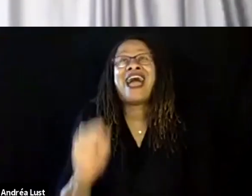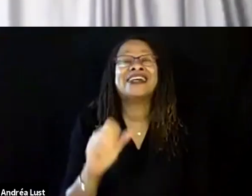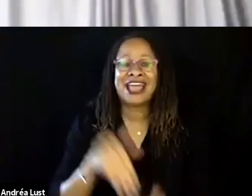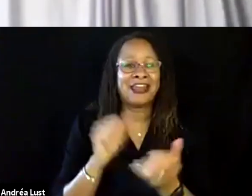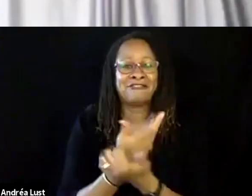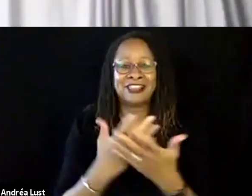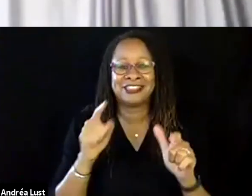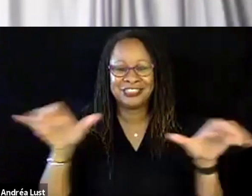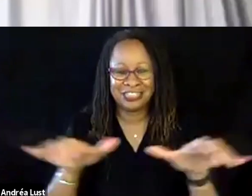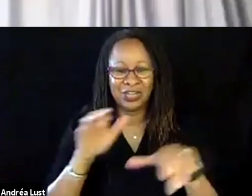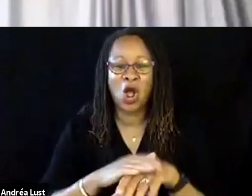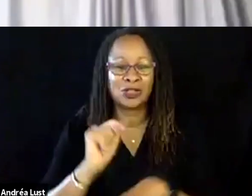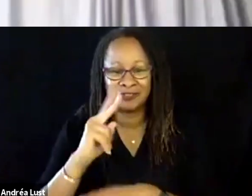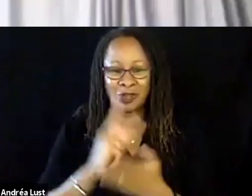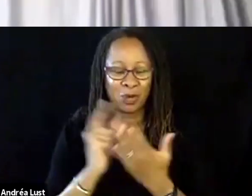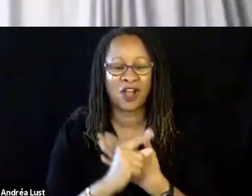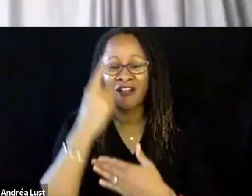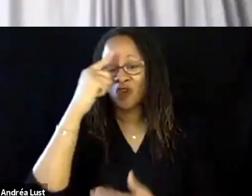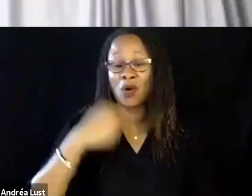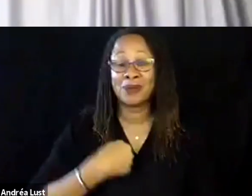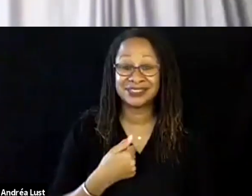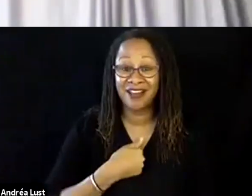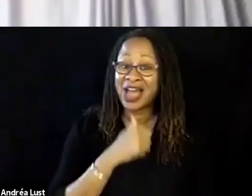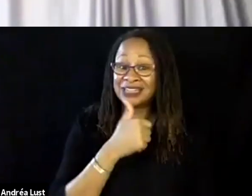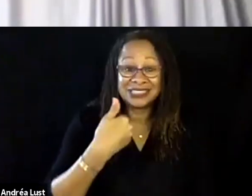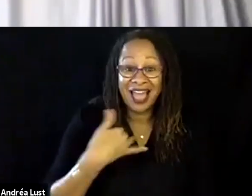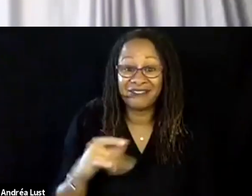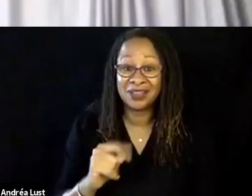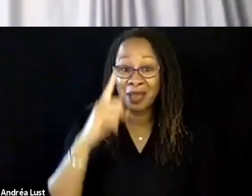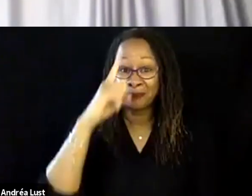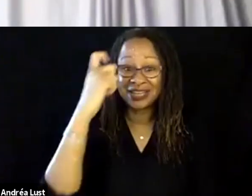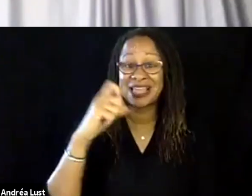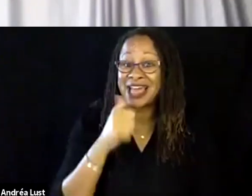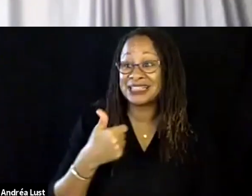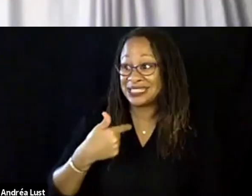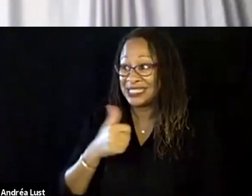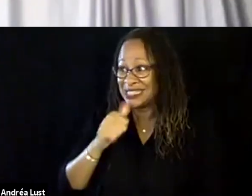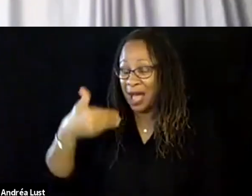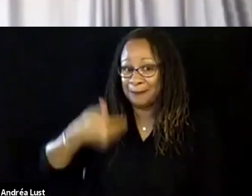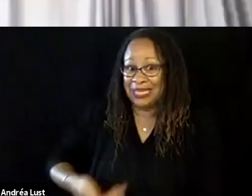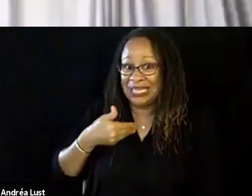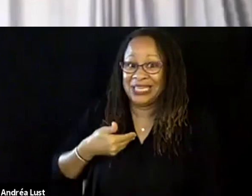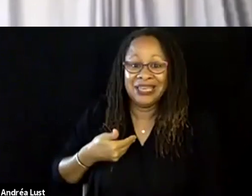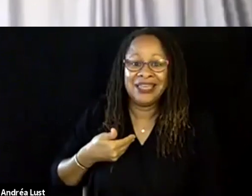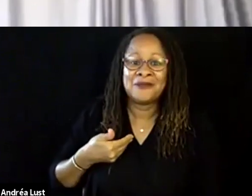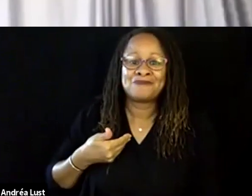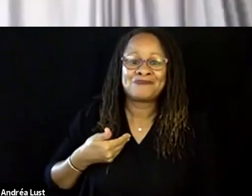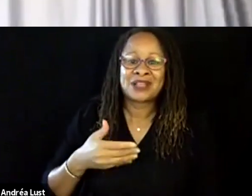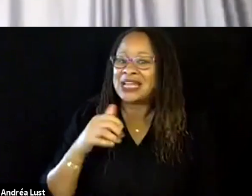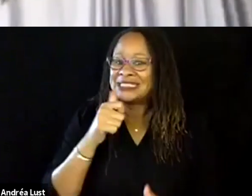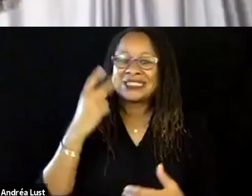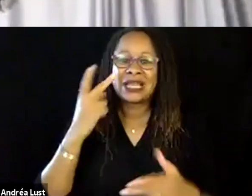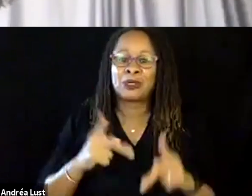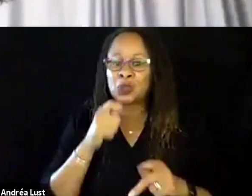did. But for me, I still didn't have it because there wasn't a step further. I did not see someone who lived with a